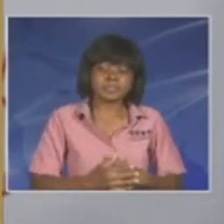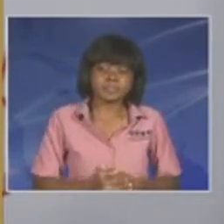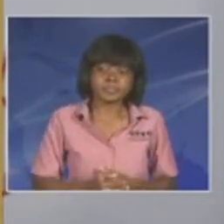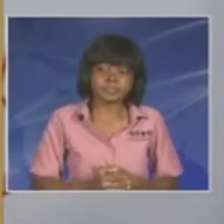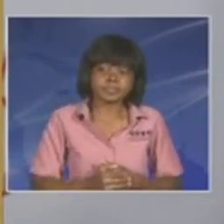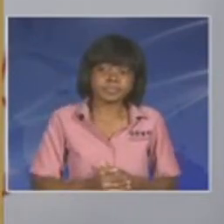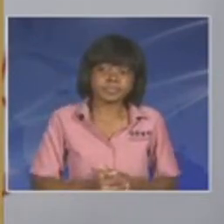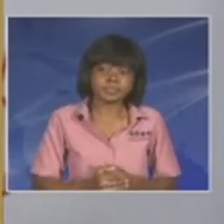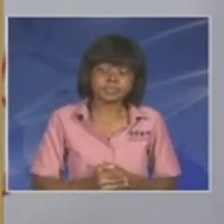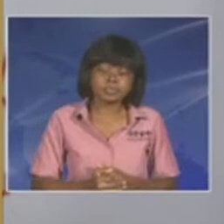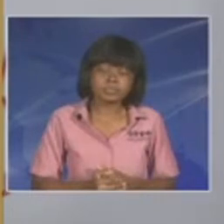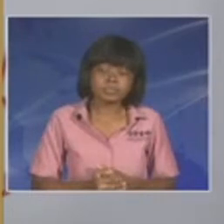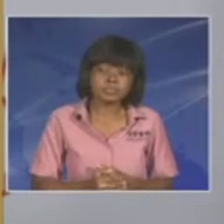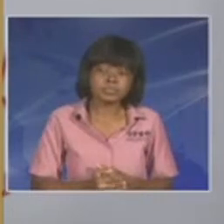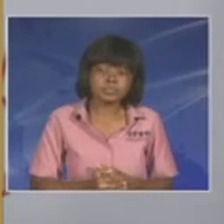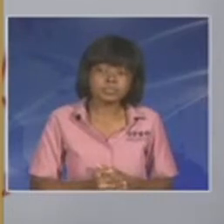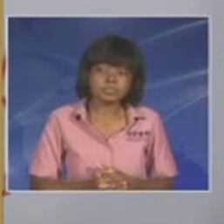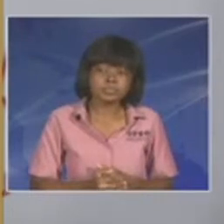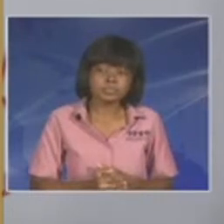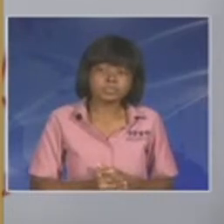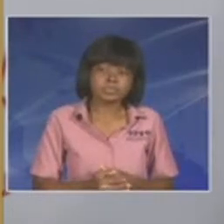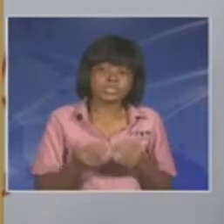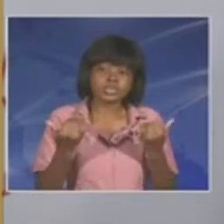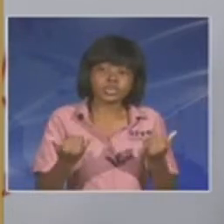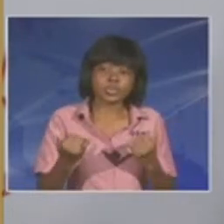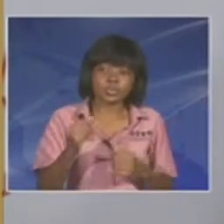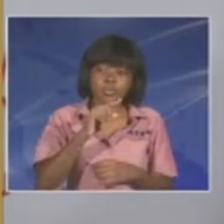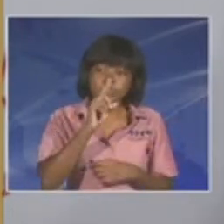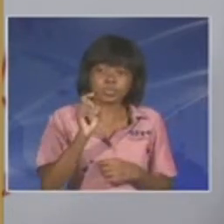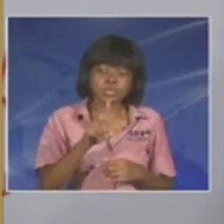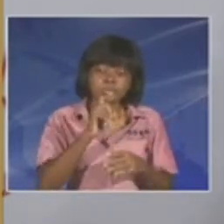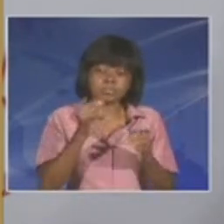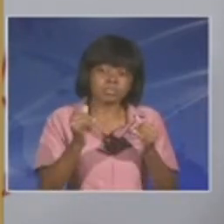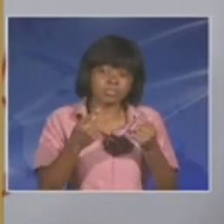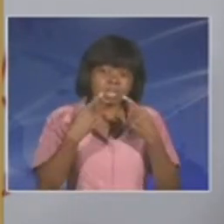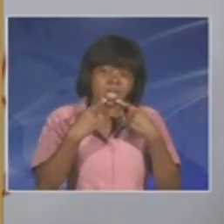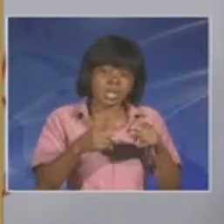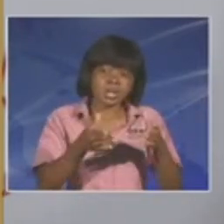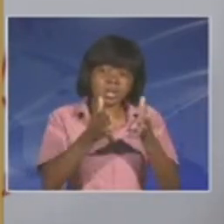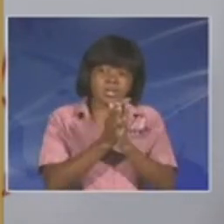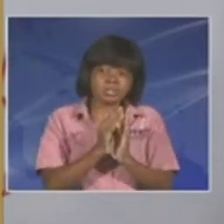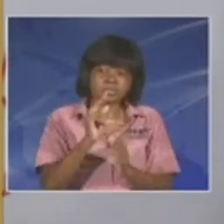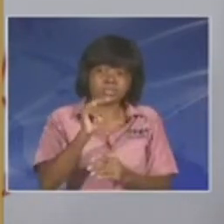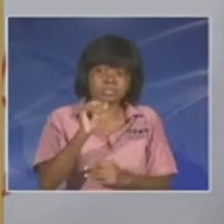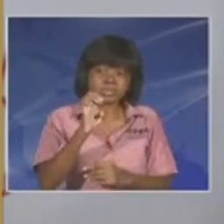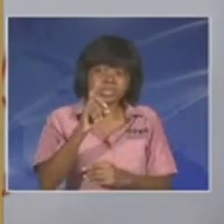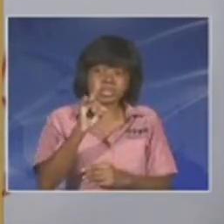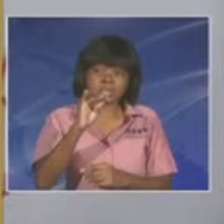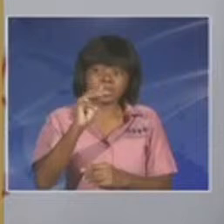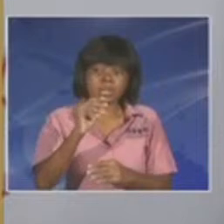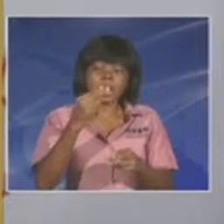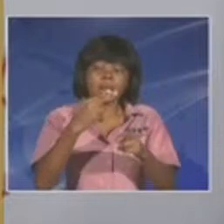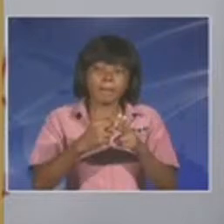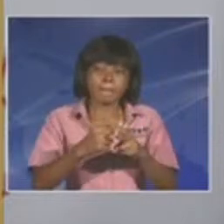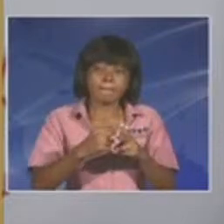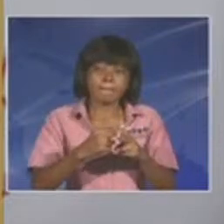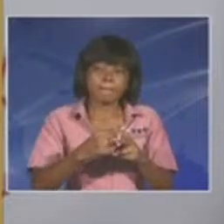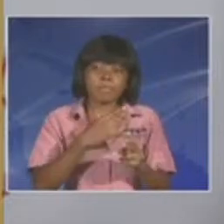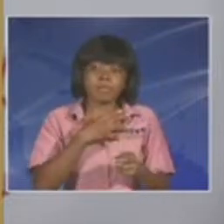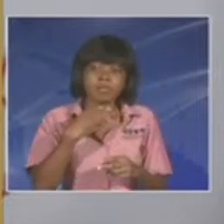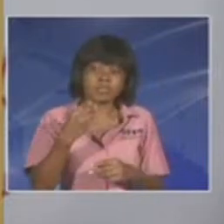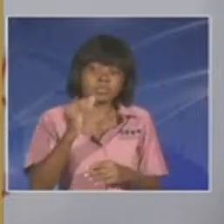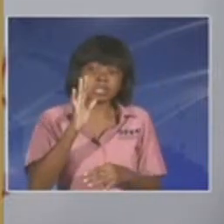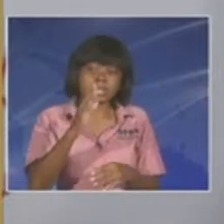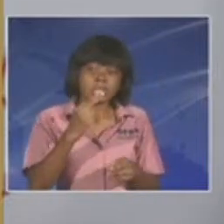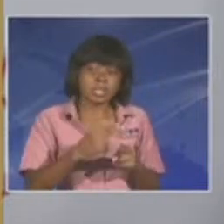presentation. Up next is our question and answer segment. We ask the media representatives to state their name and the name of their media house